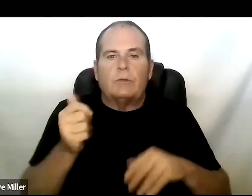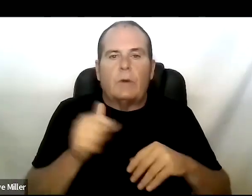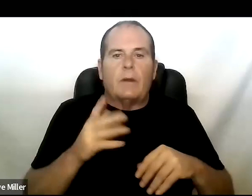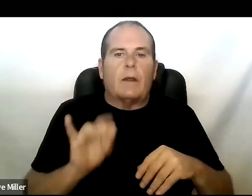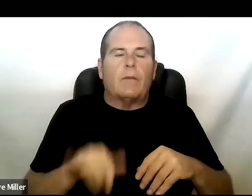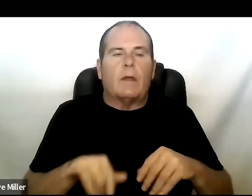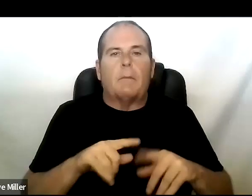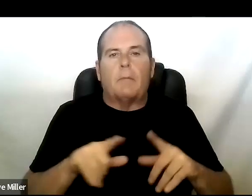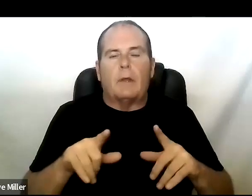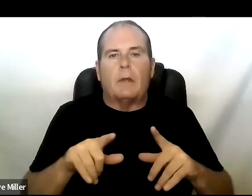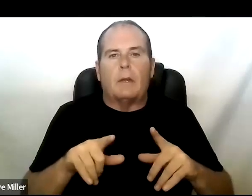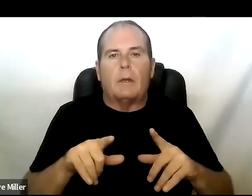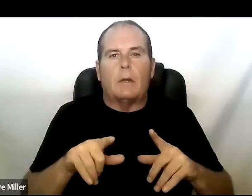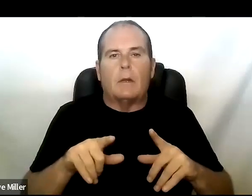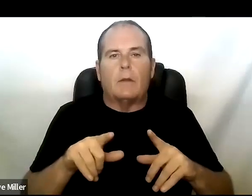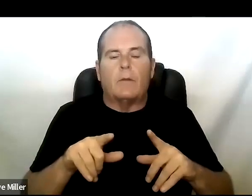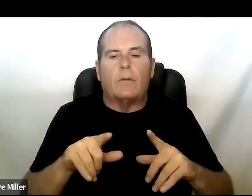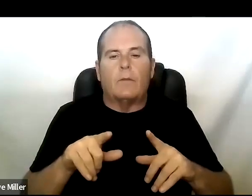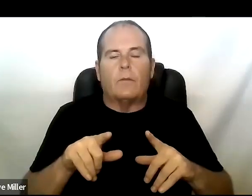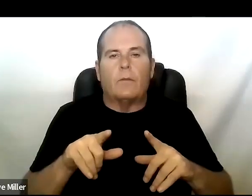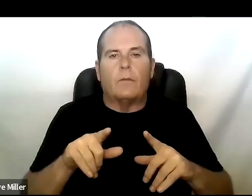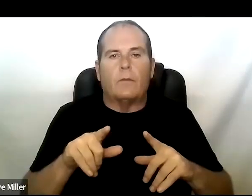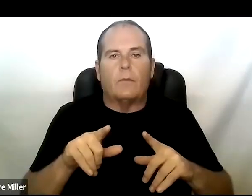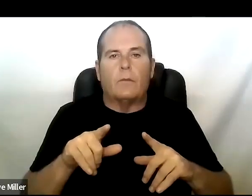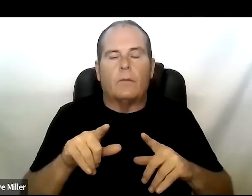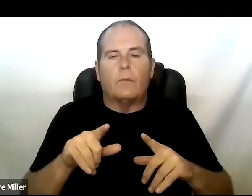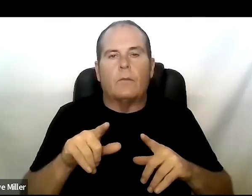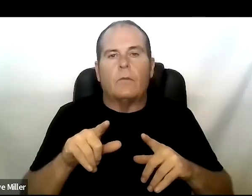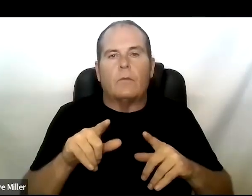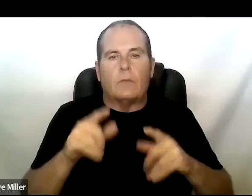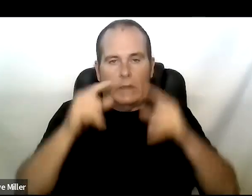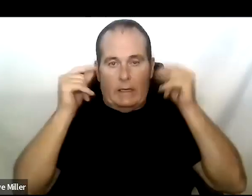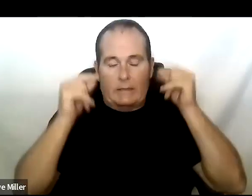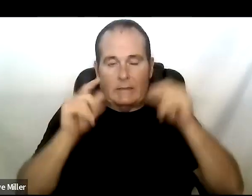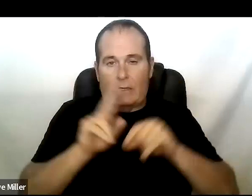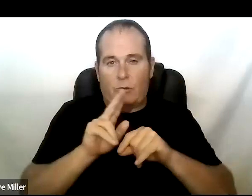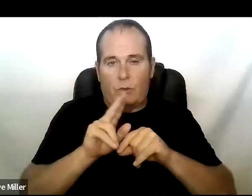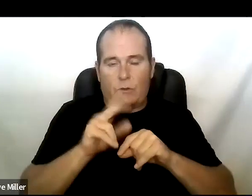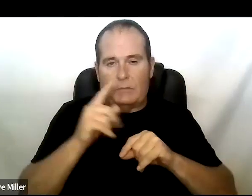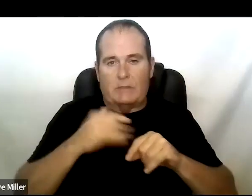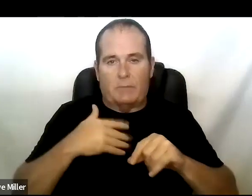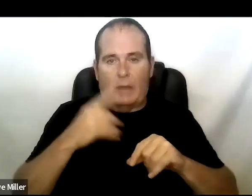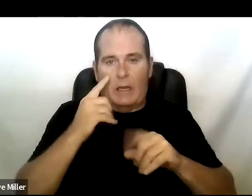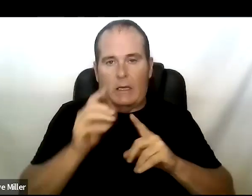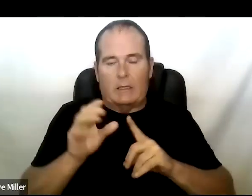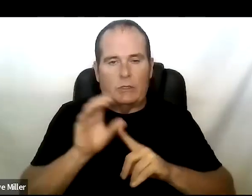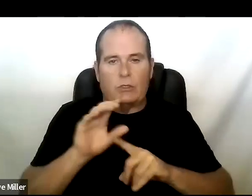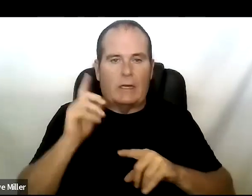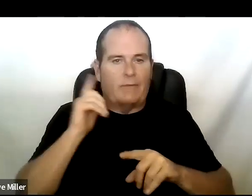the scleral lenses that I wear because of my keratoconus, I had never even heard of those until I was 38 years